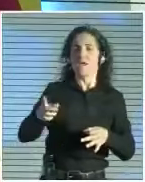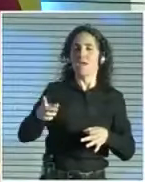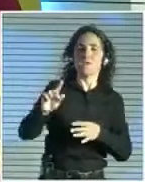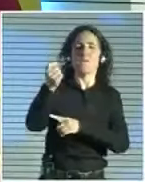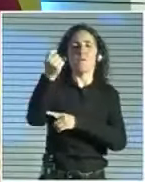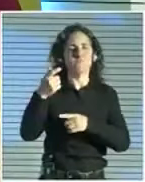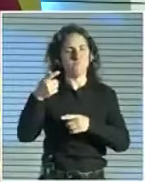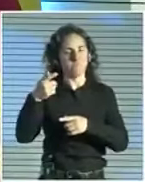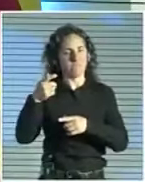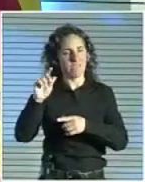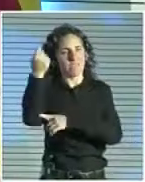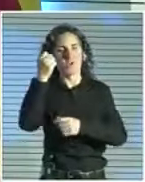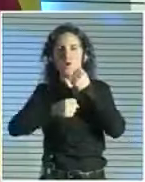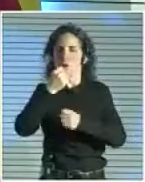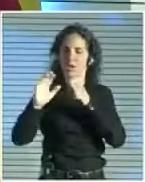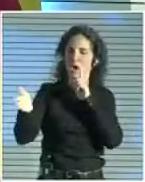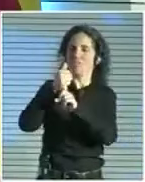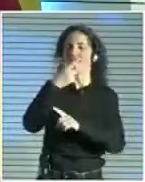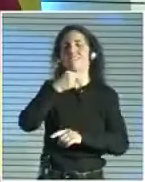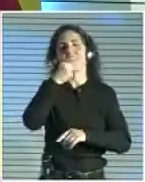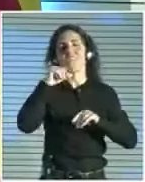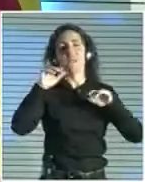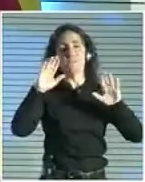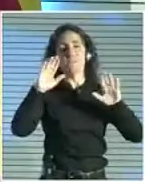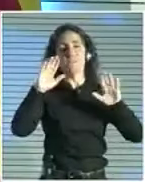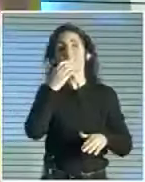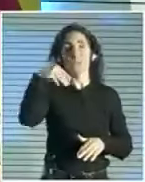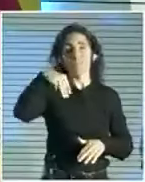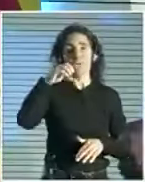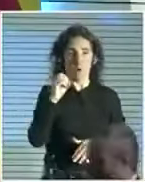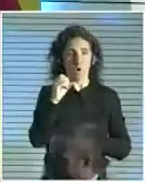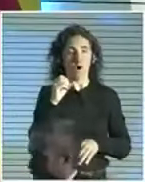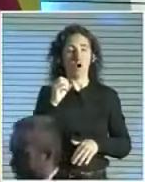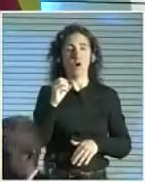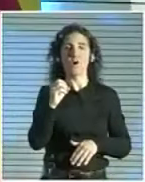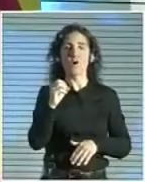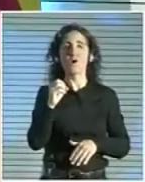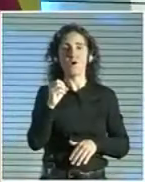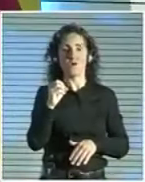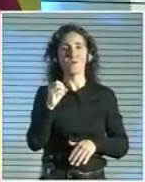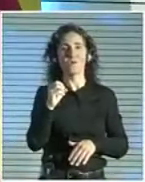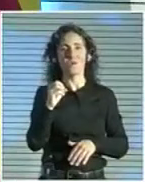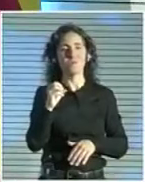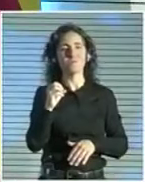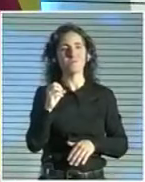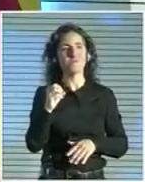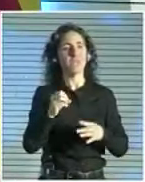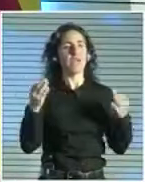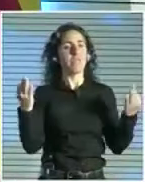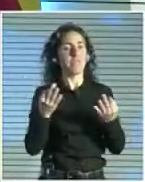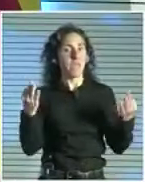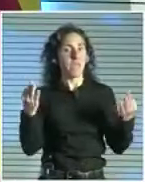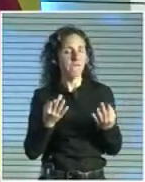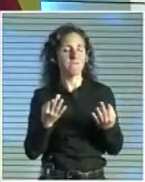other position and is leading over their discussions, which I had, and that's what I think right now here out of a lot